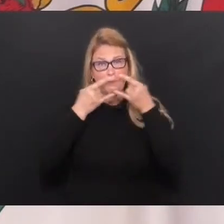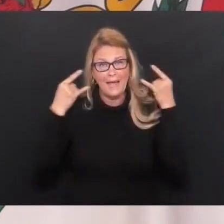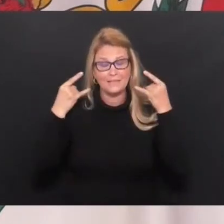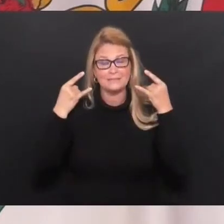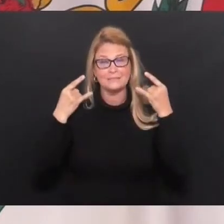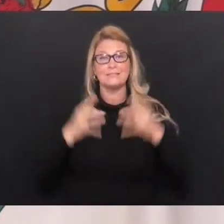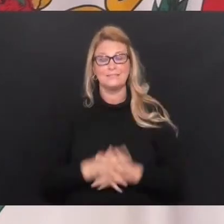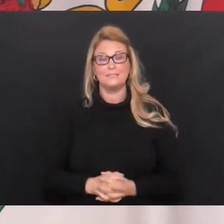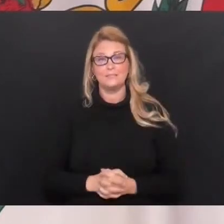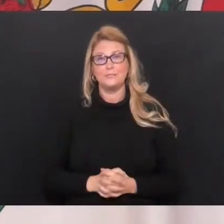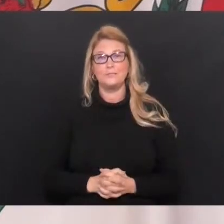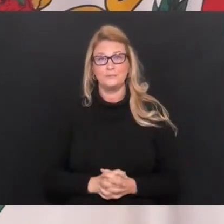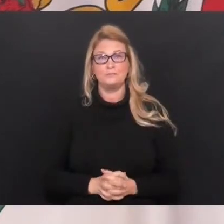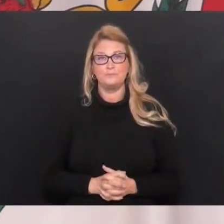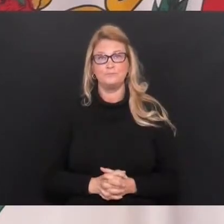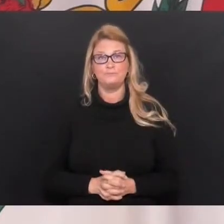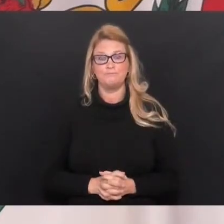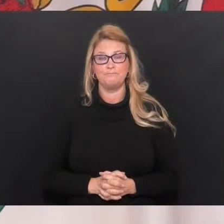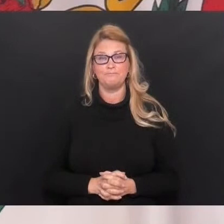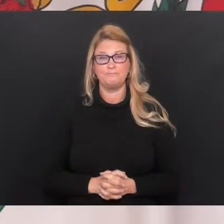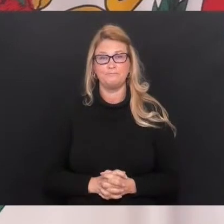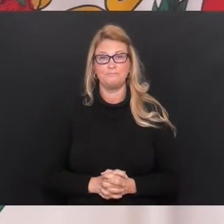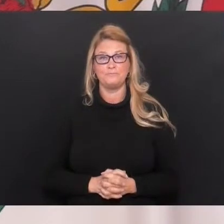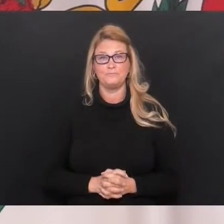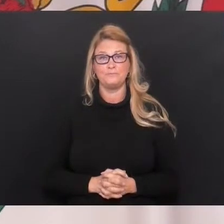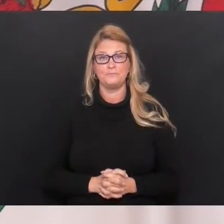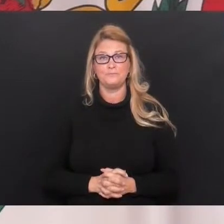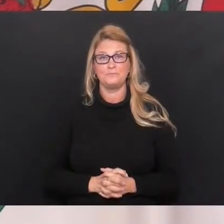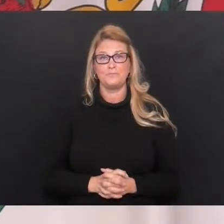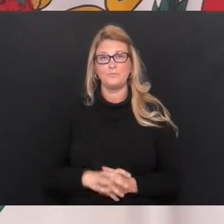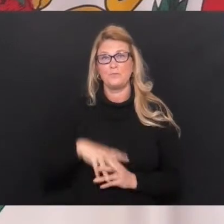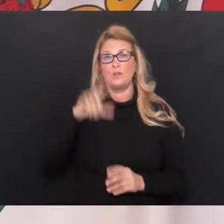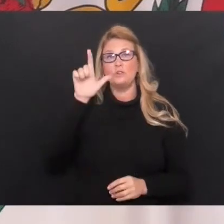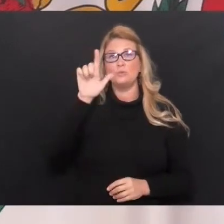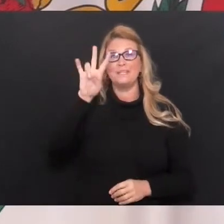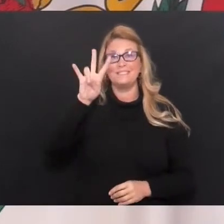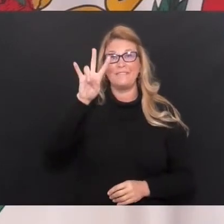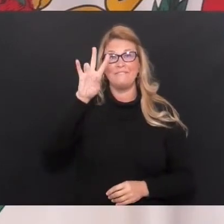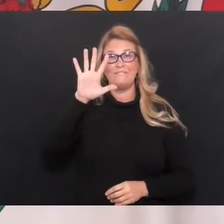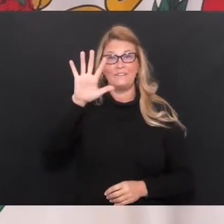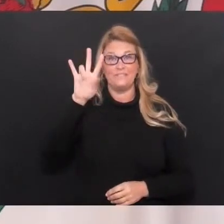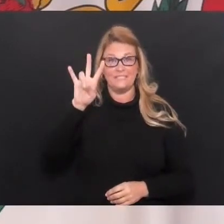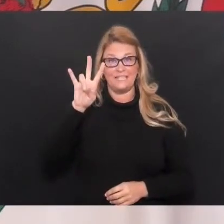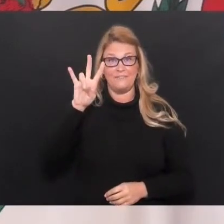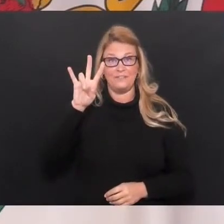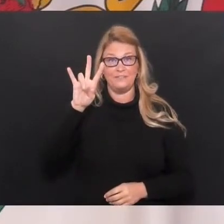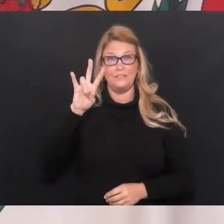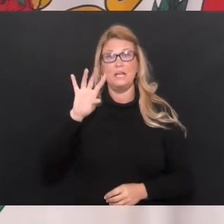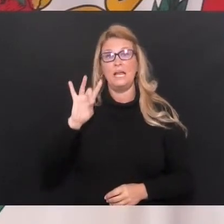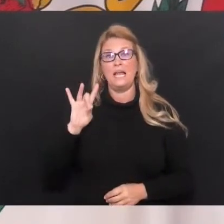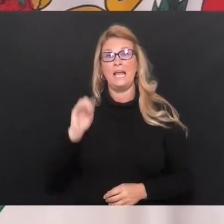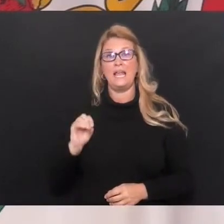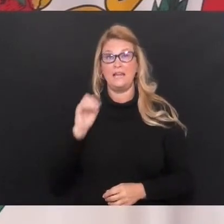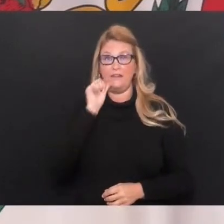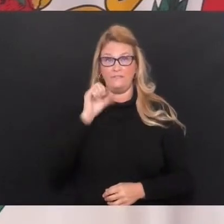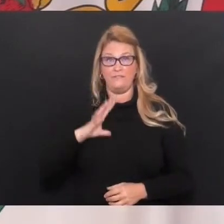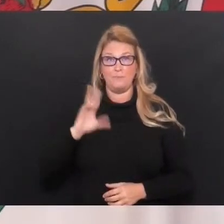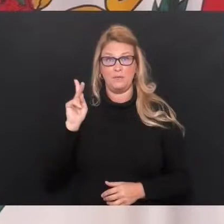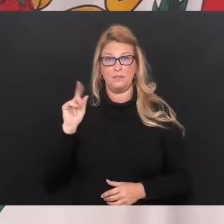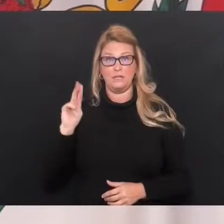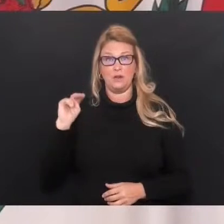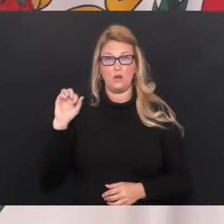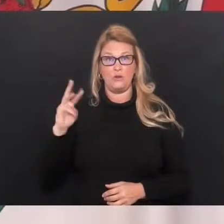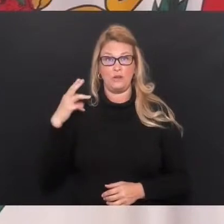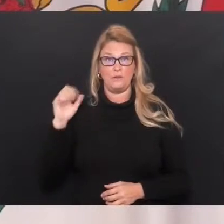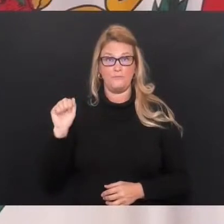into more of that in just a few minutes, okay? Our 2,757th death is an 80-year-old female from Kanawha